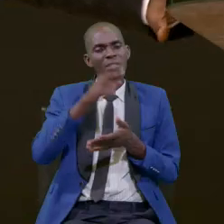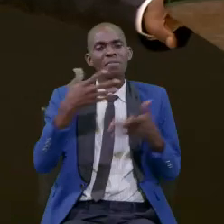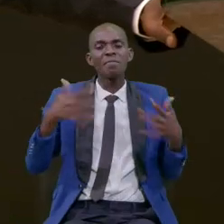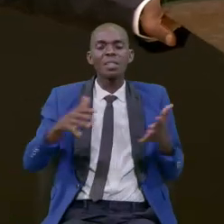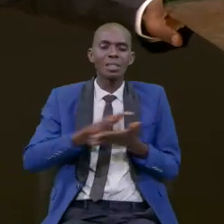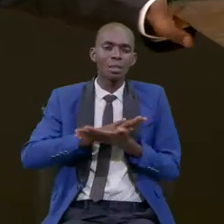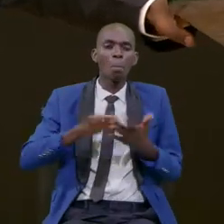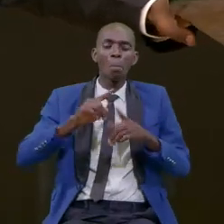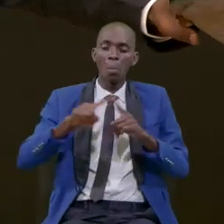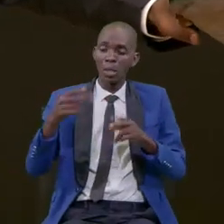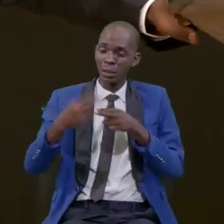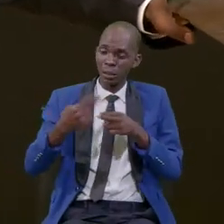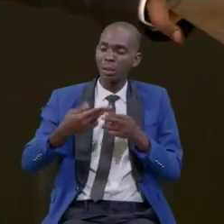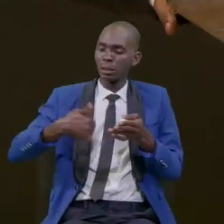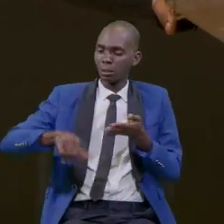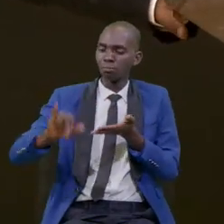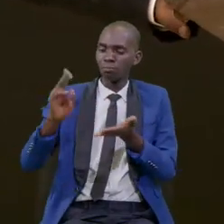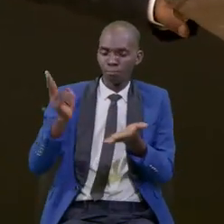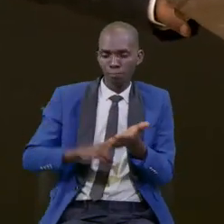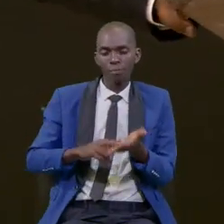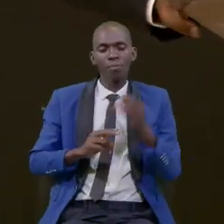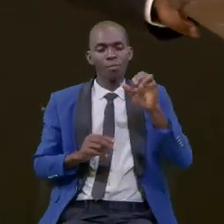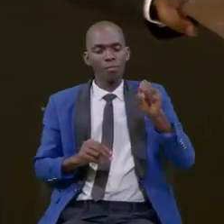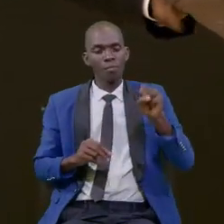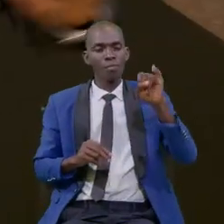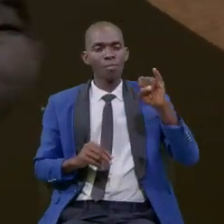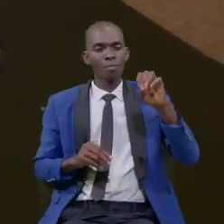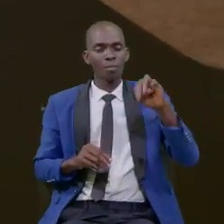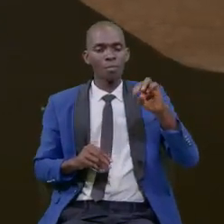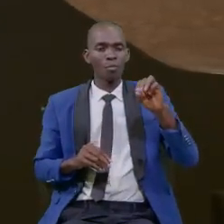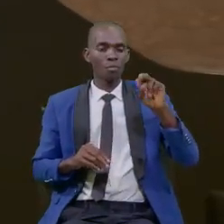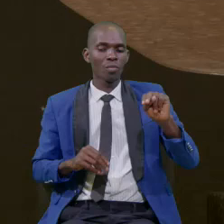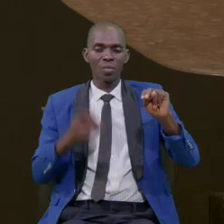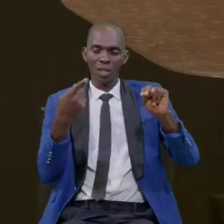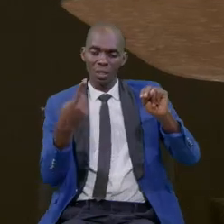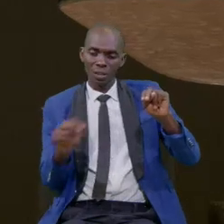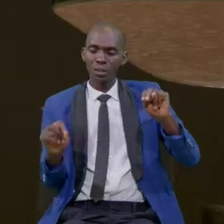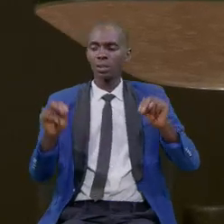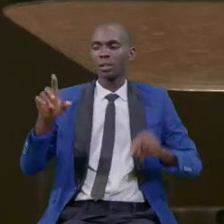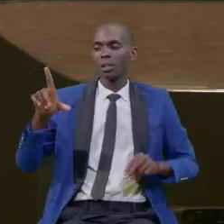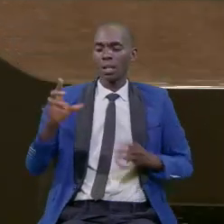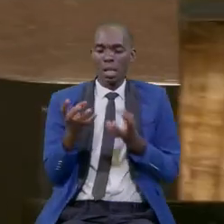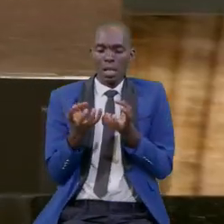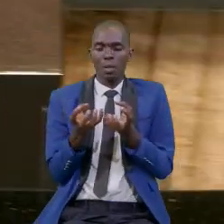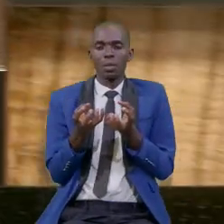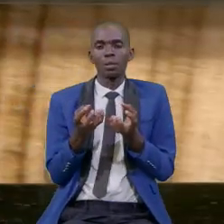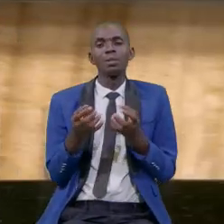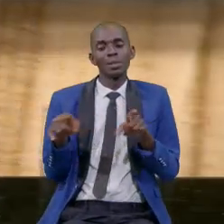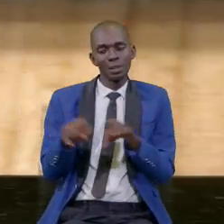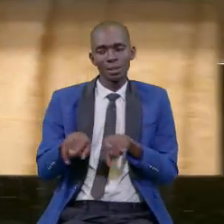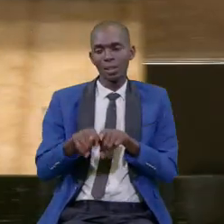to as Simon the leper. Now, Rahab the harlot, she was